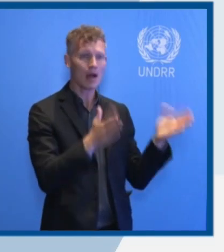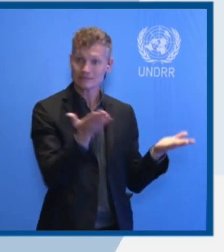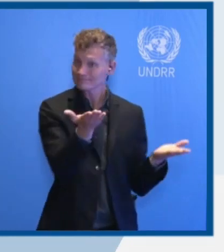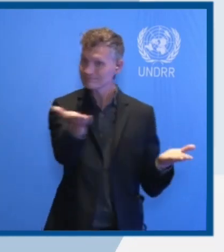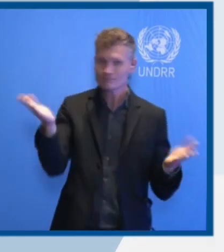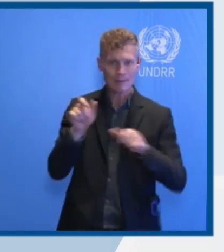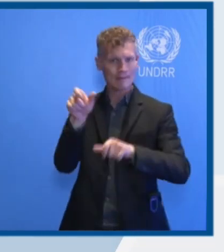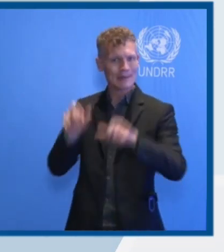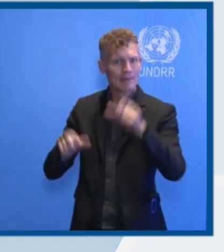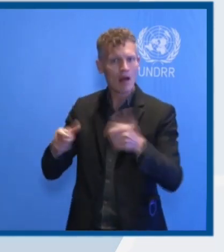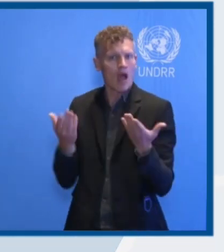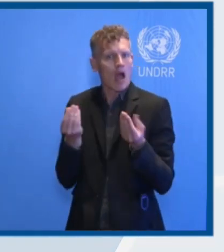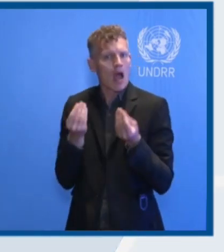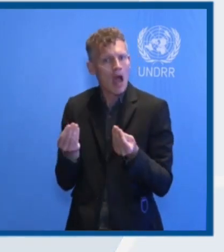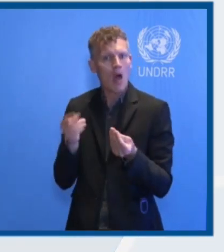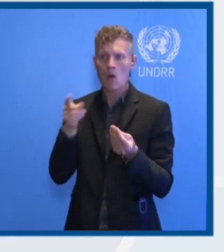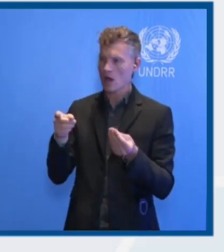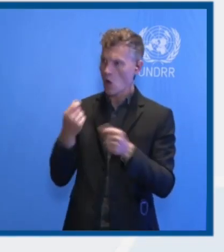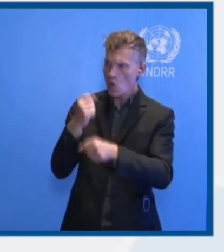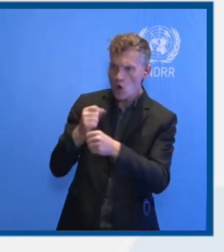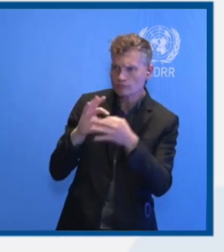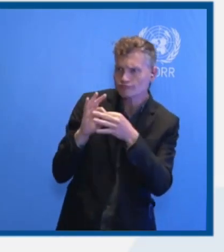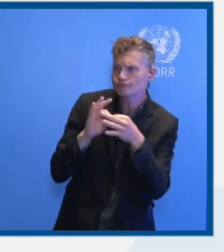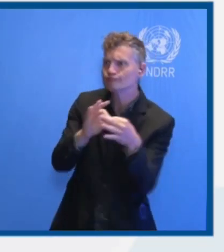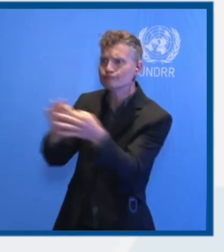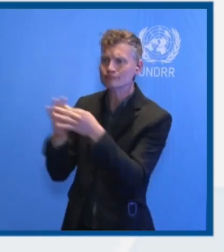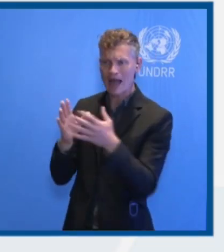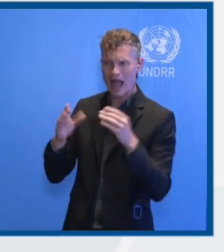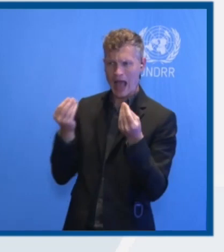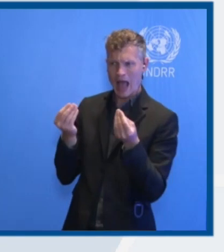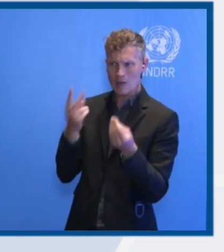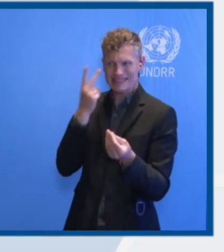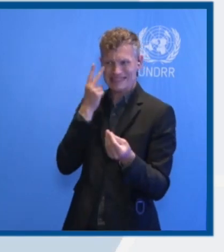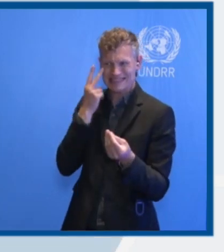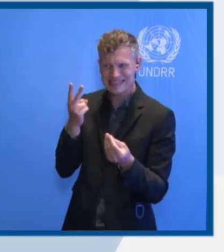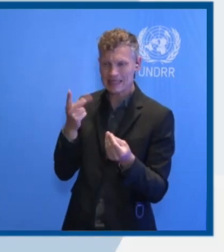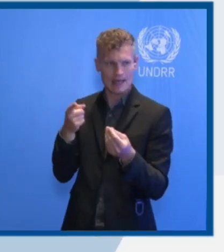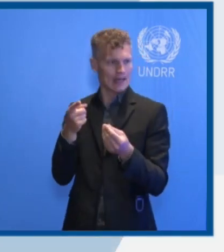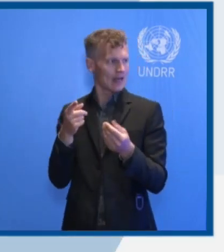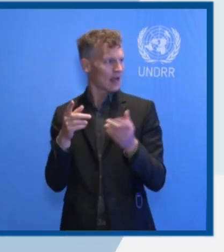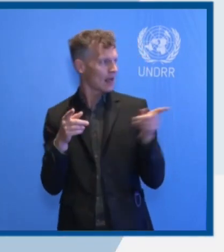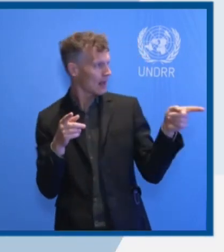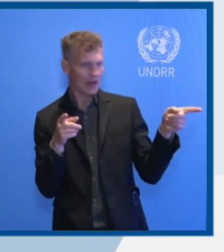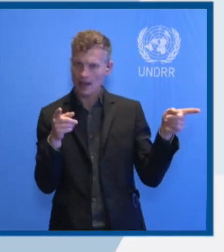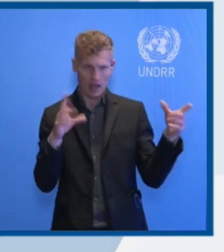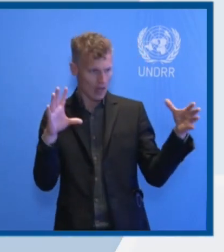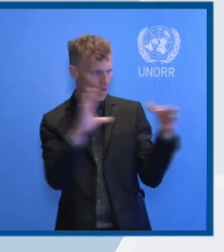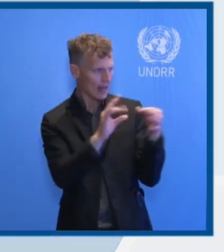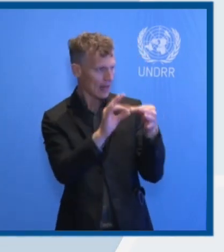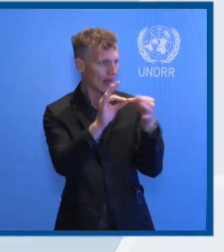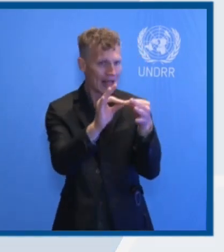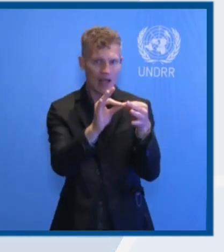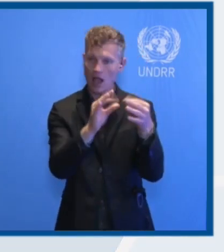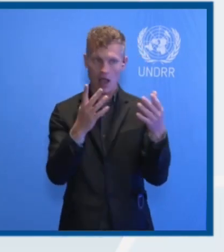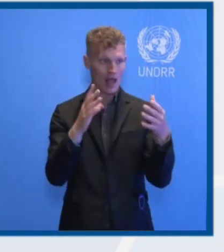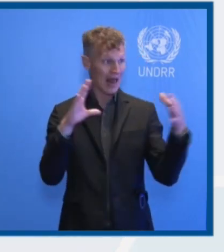way that addresses the drivers of risk. This is the hallmark of nature-based solutions, and it's what UNEP